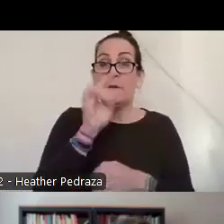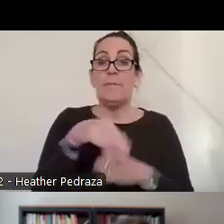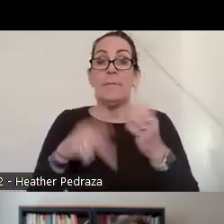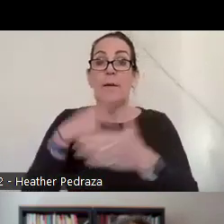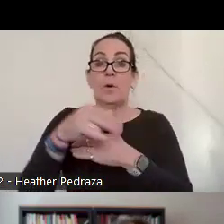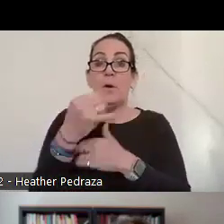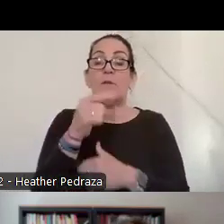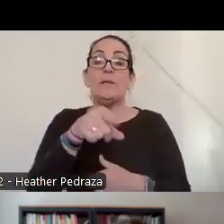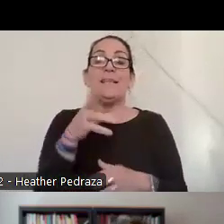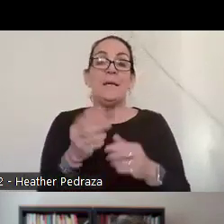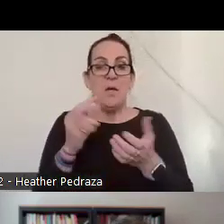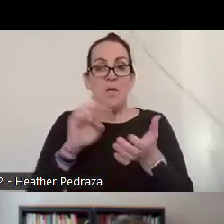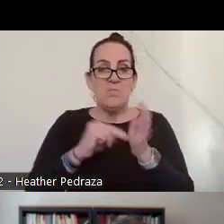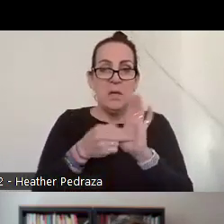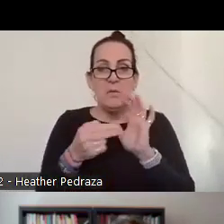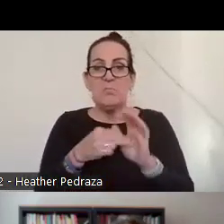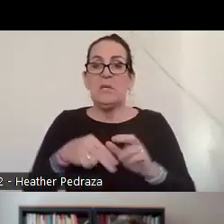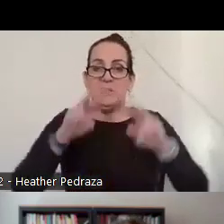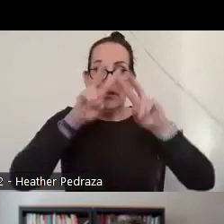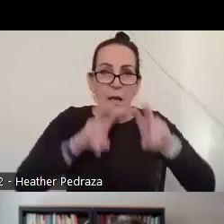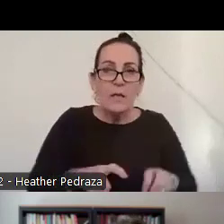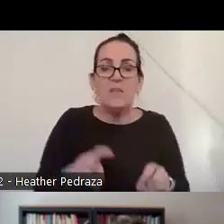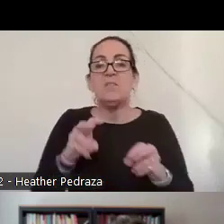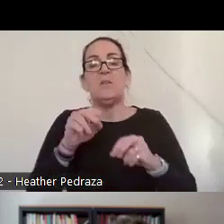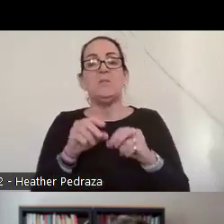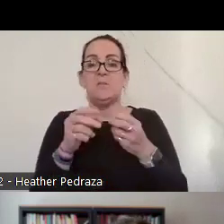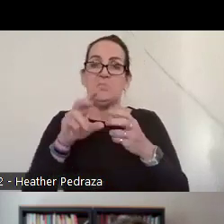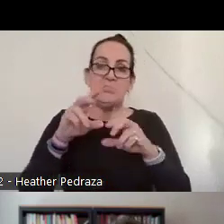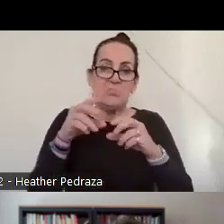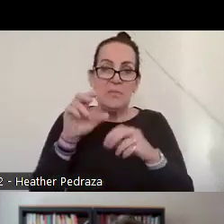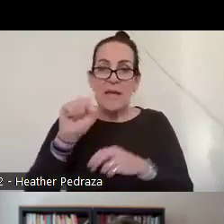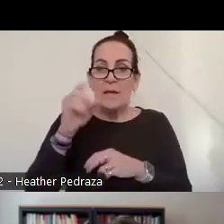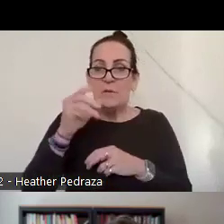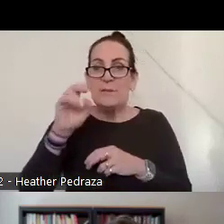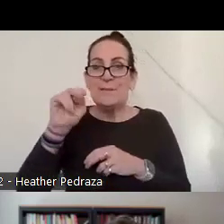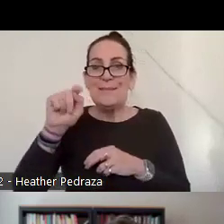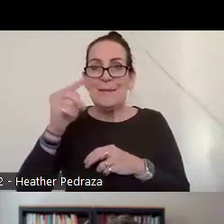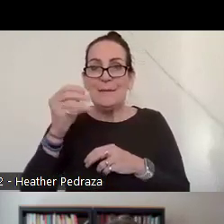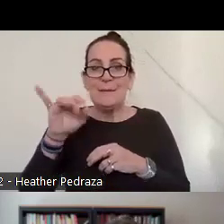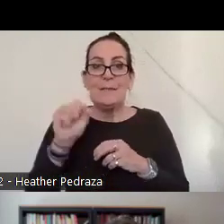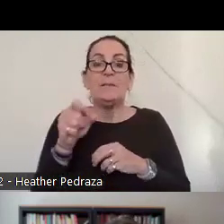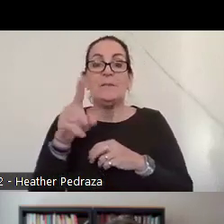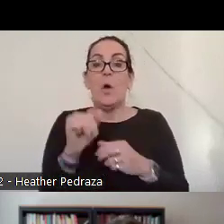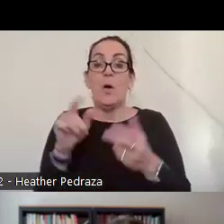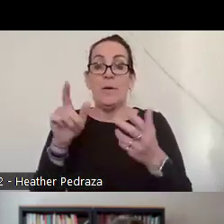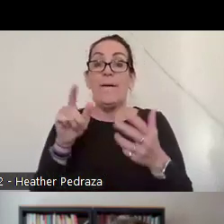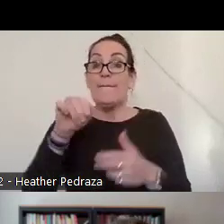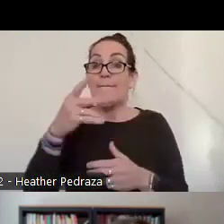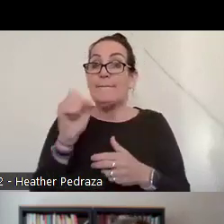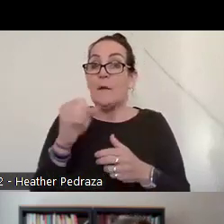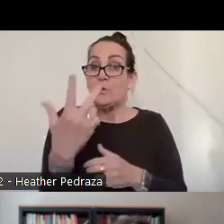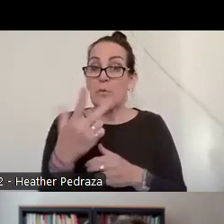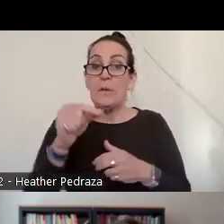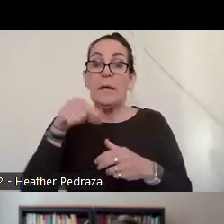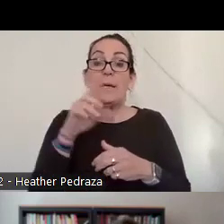and synthesis and our next steps. So in phase 3, stakeholder input and the secondary data will be sort of